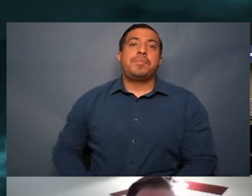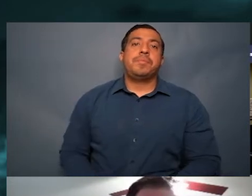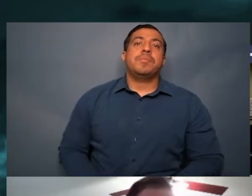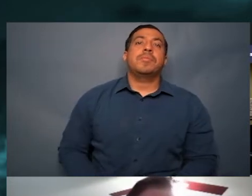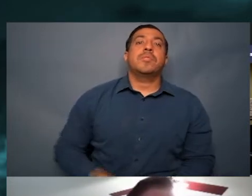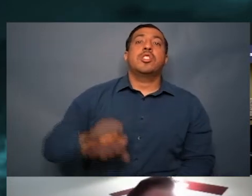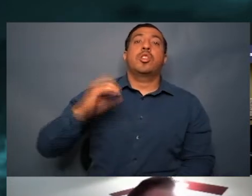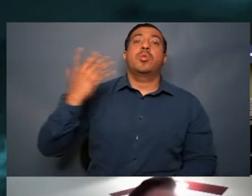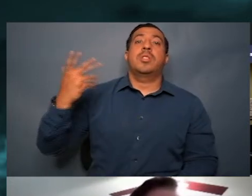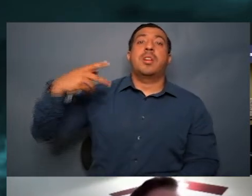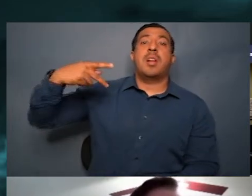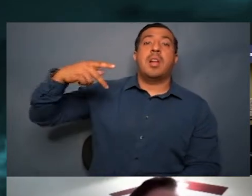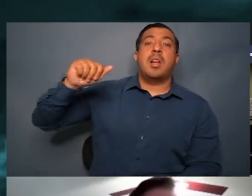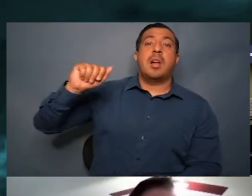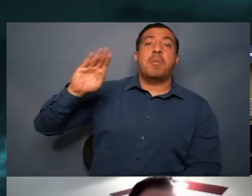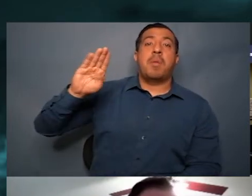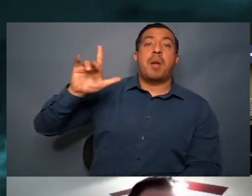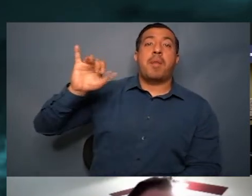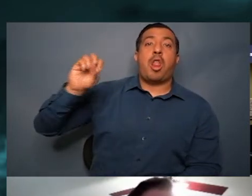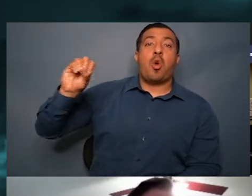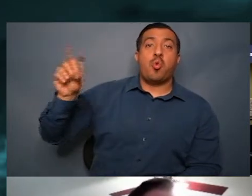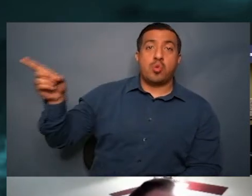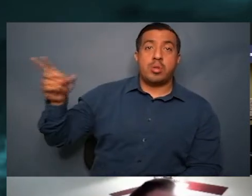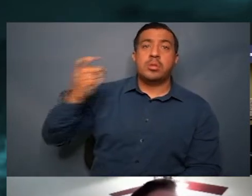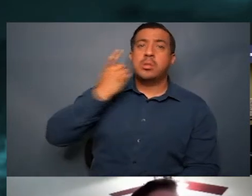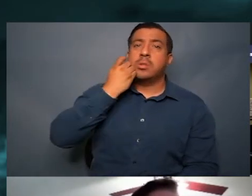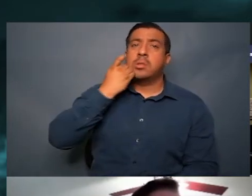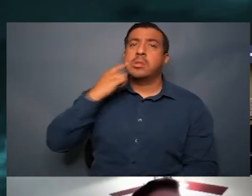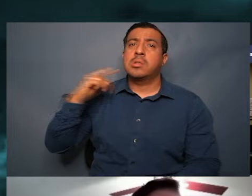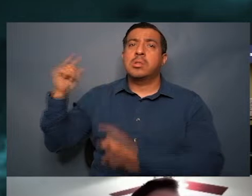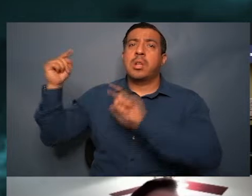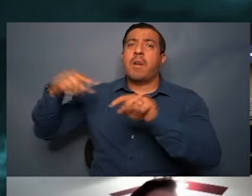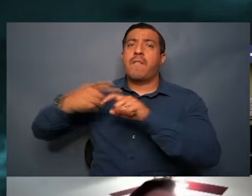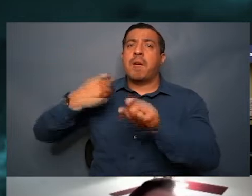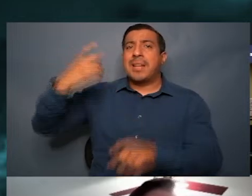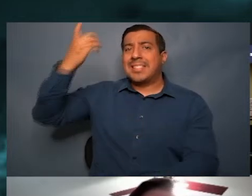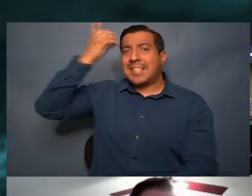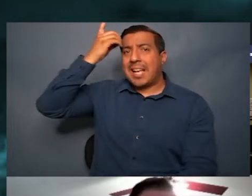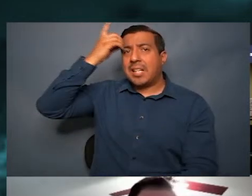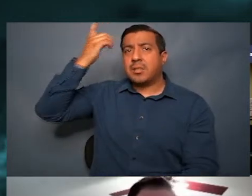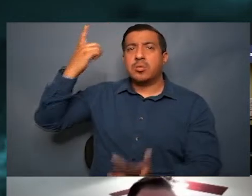So, Pablo, you say you come most recently from Dallas.